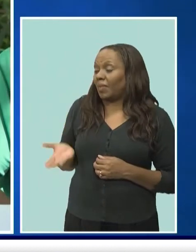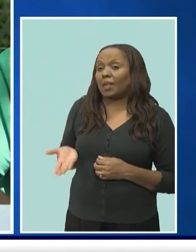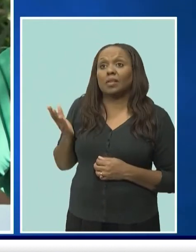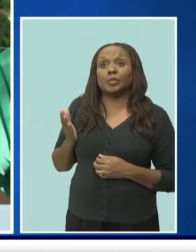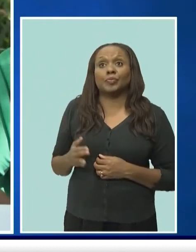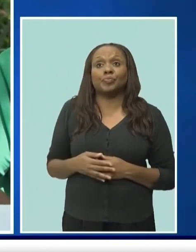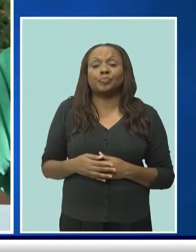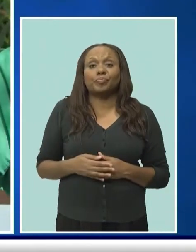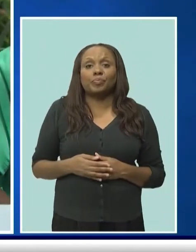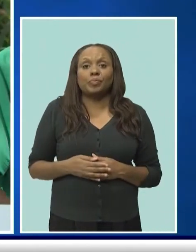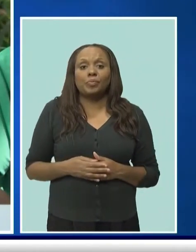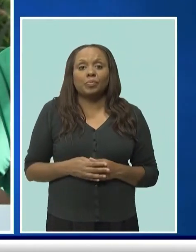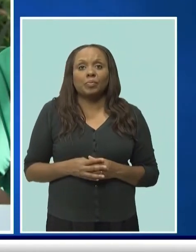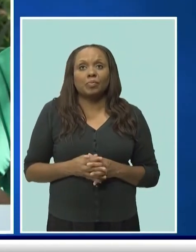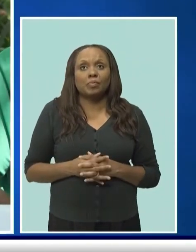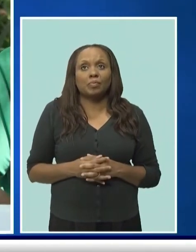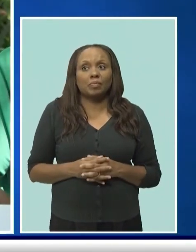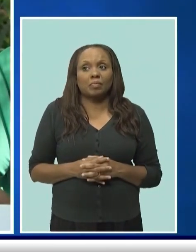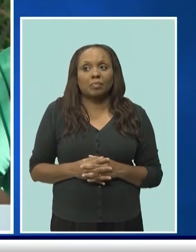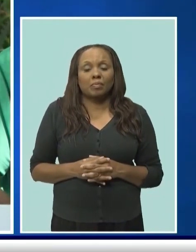an invaluable